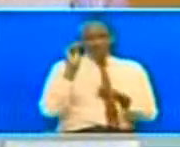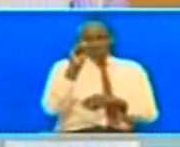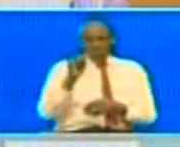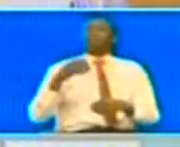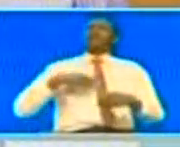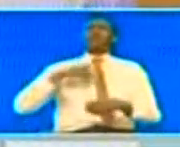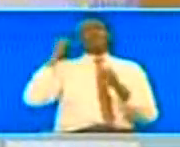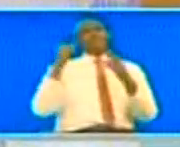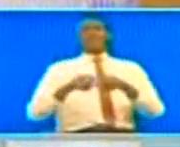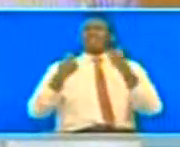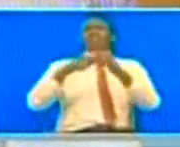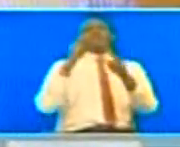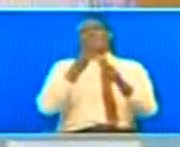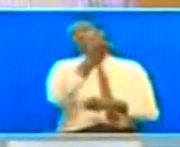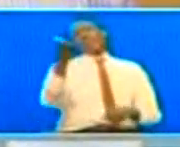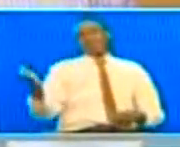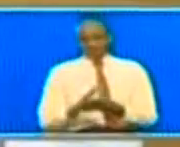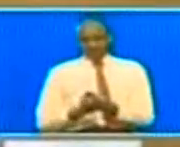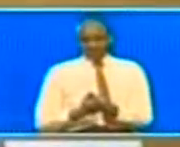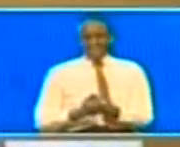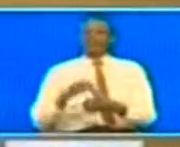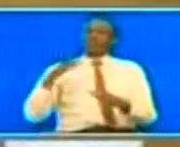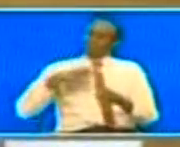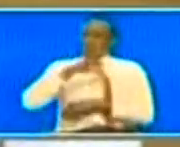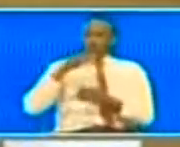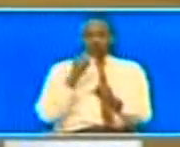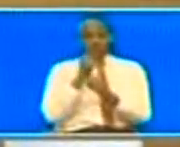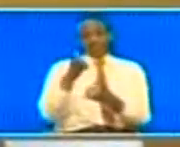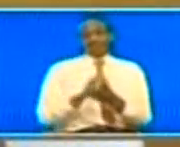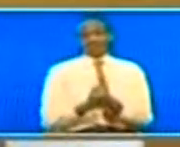do that. Who does not do that? Tell me who does not do that. Right? So